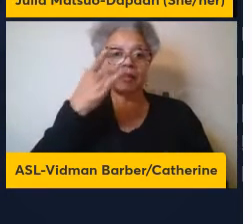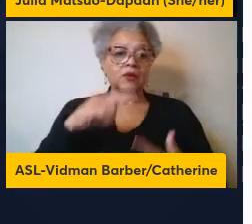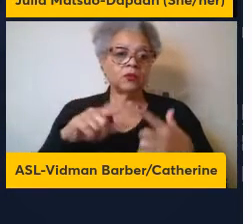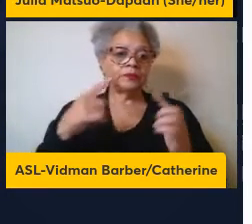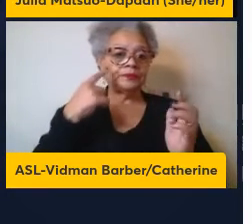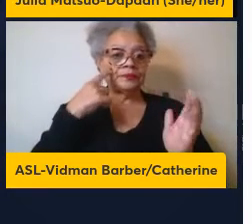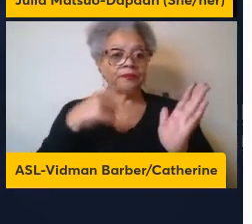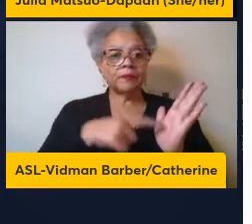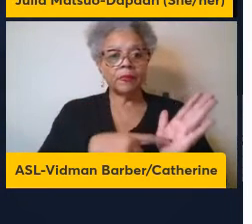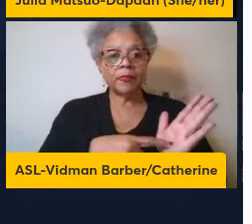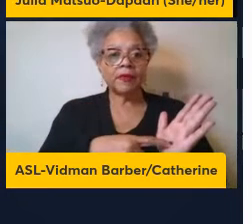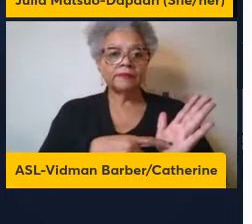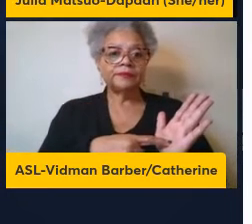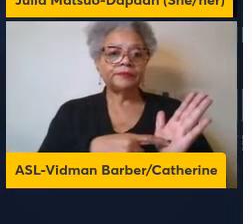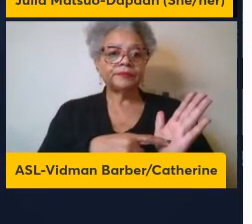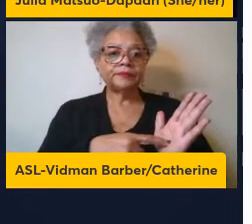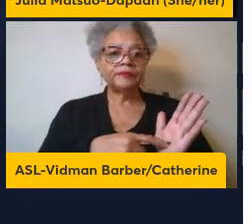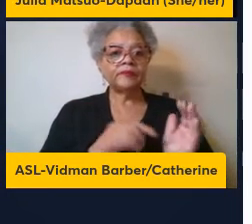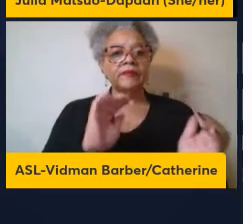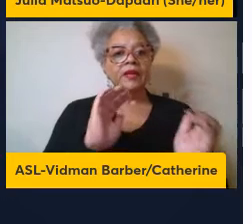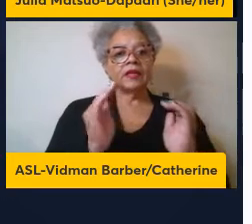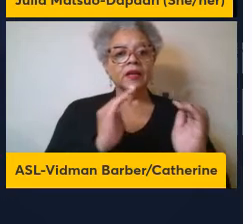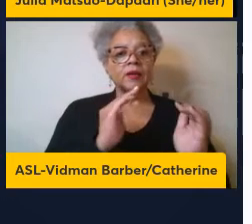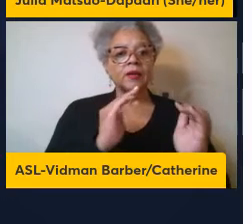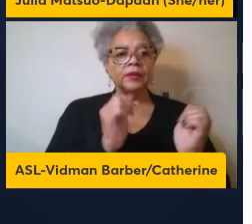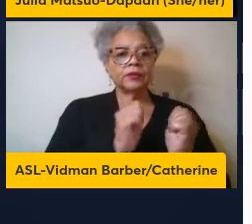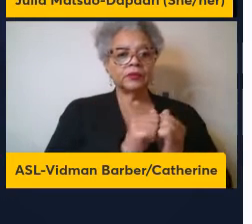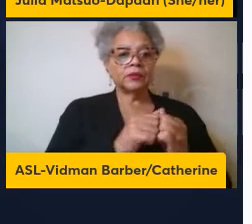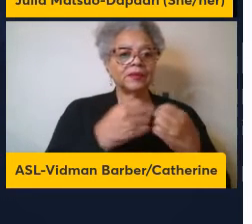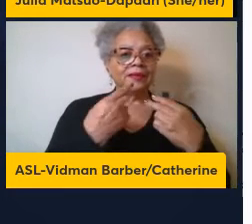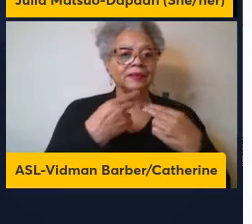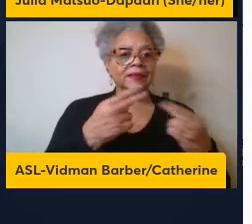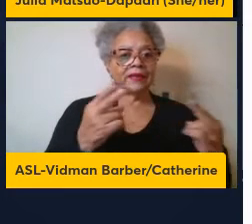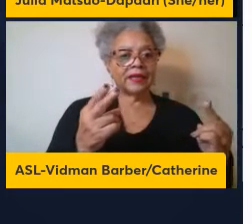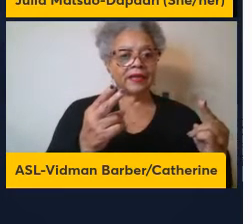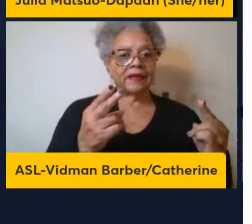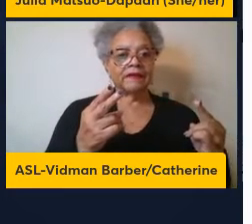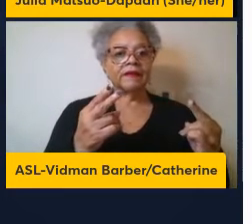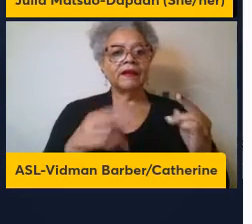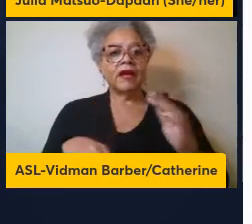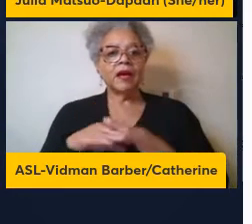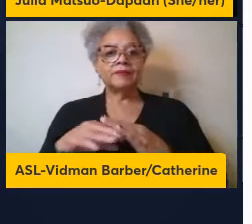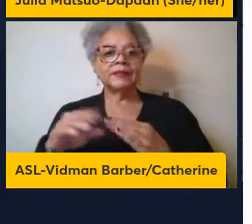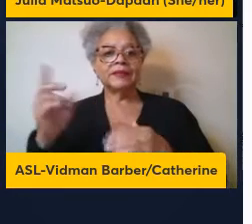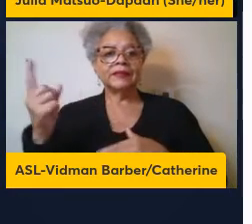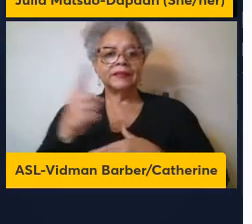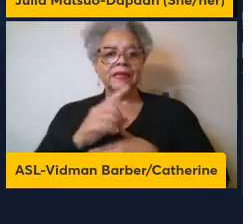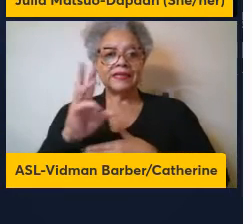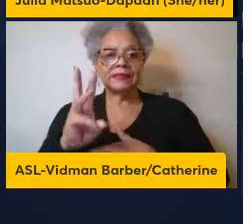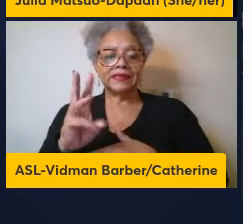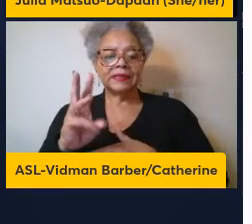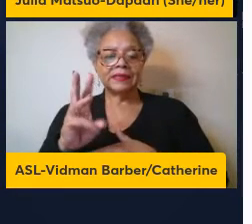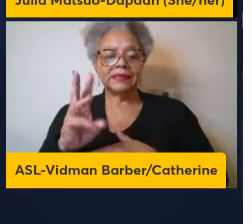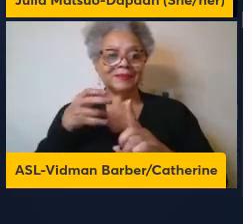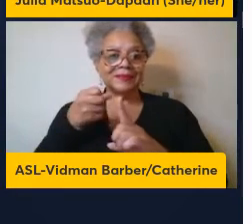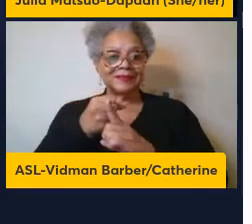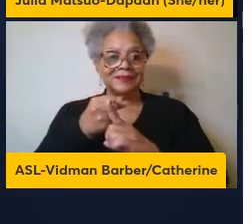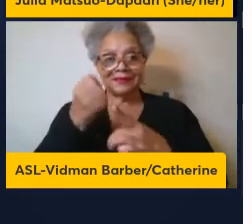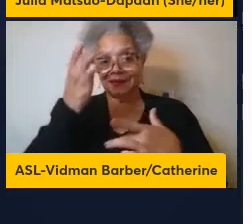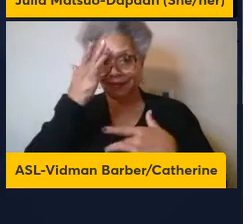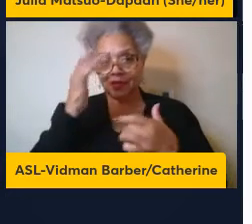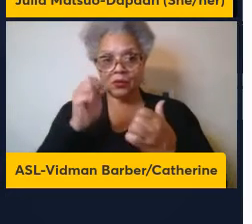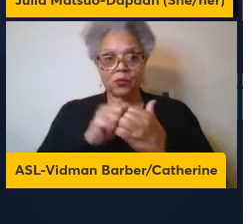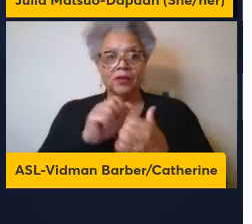compared to naive, after day six of infection when the mice are sick with cerebral malaria, we see